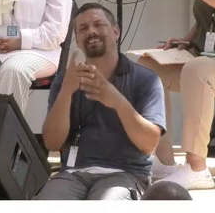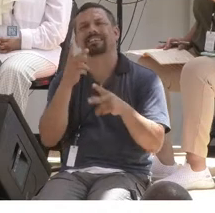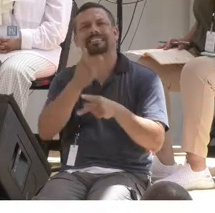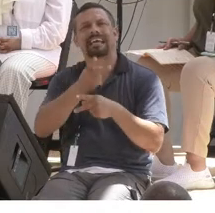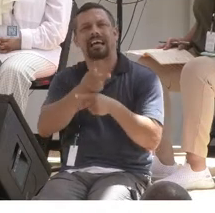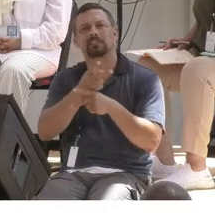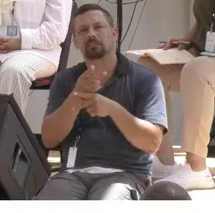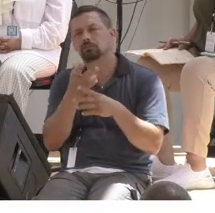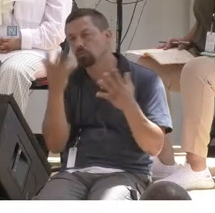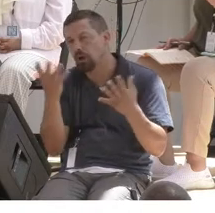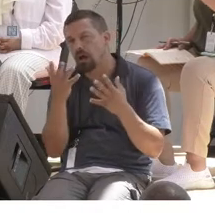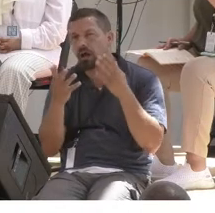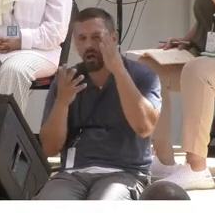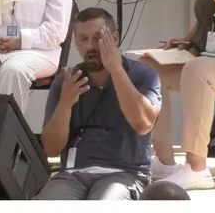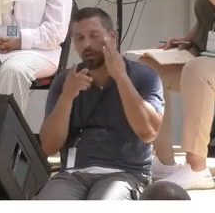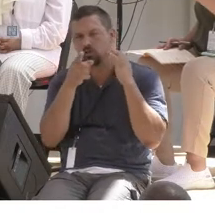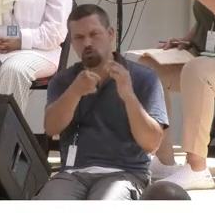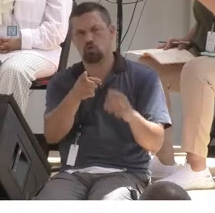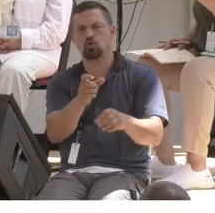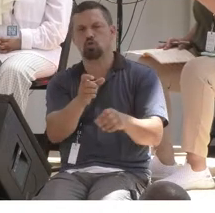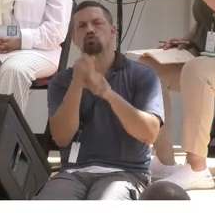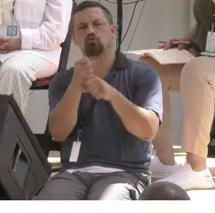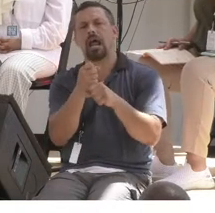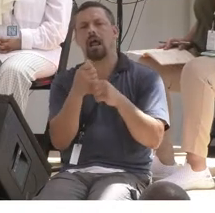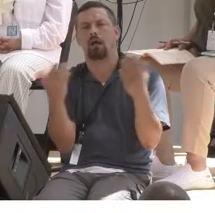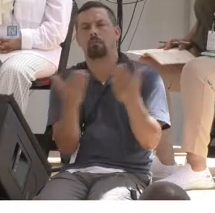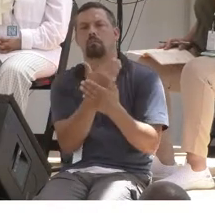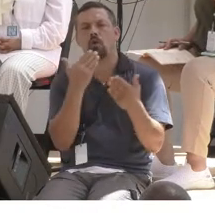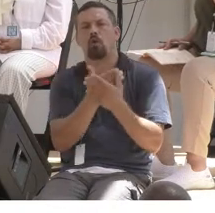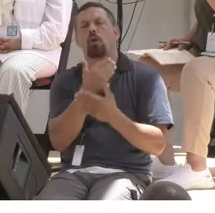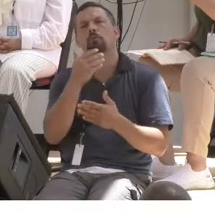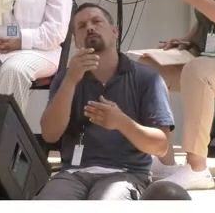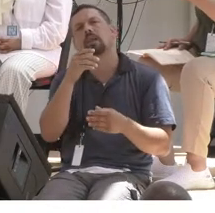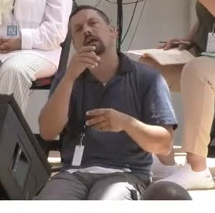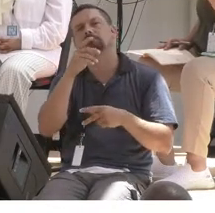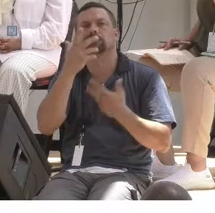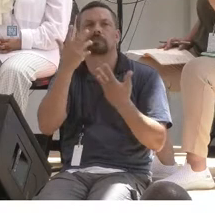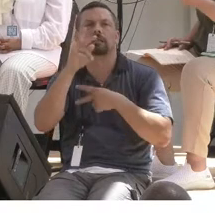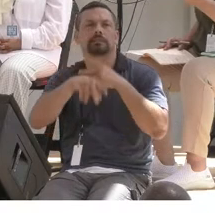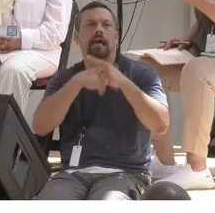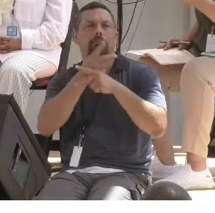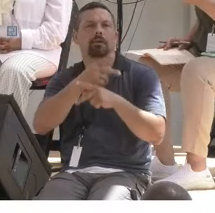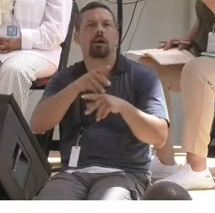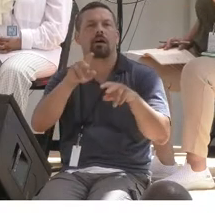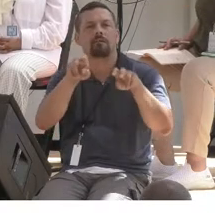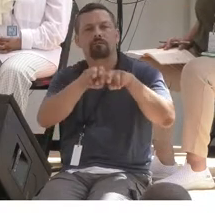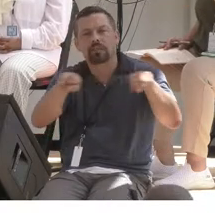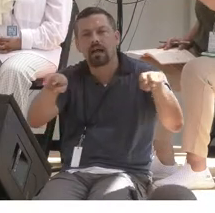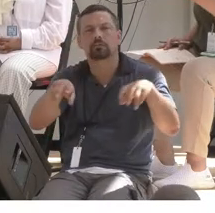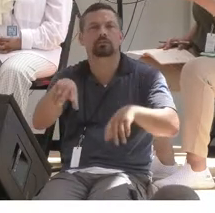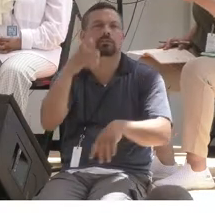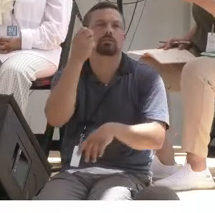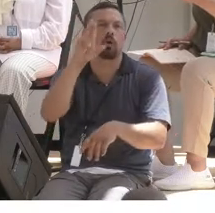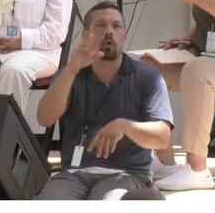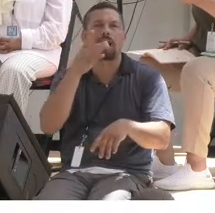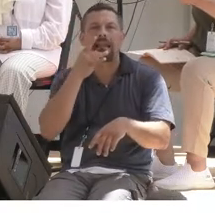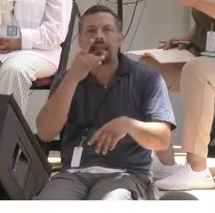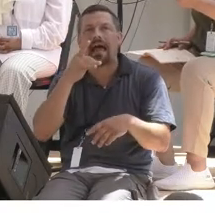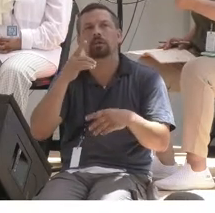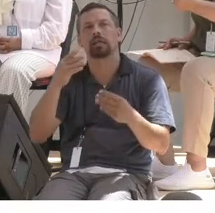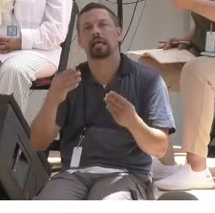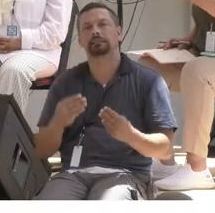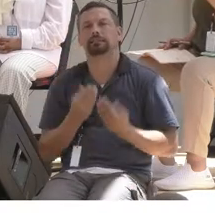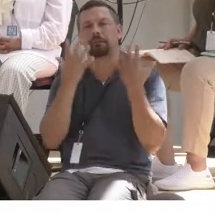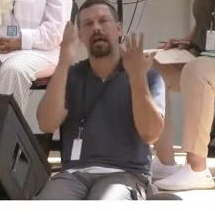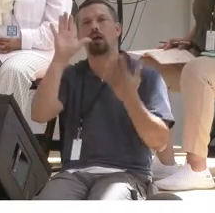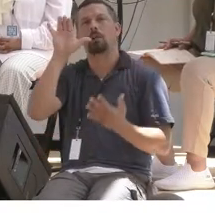job of creating and prototyping a piece of furniture or lighting that is inspired by the